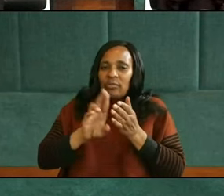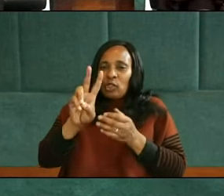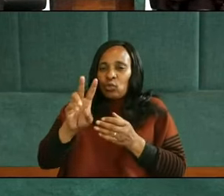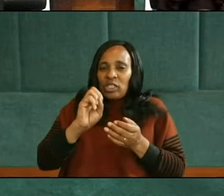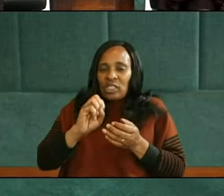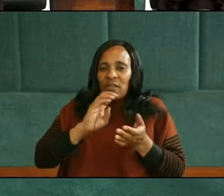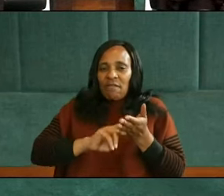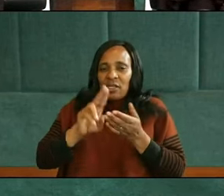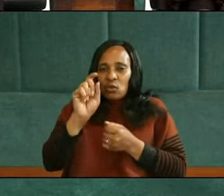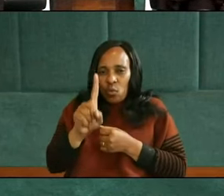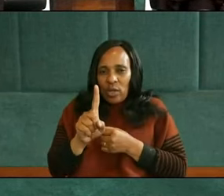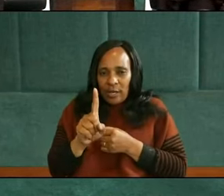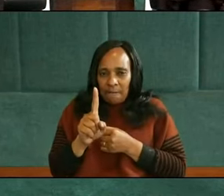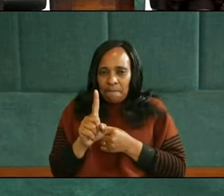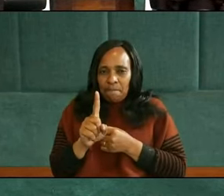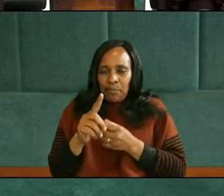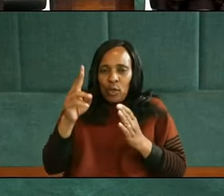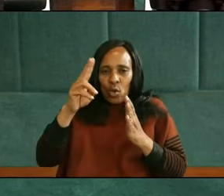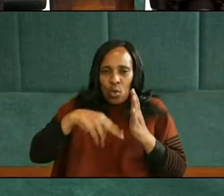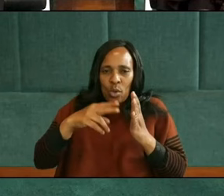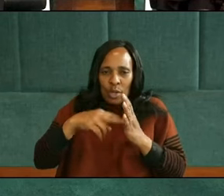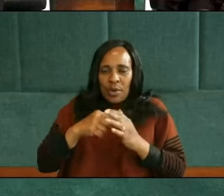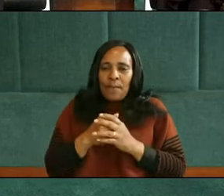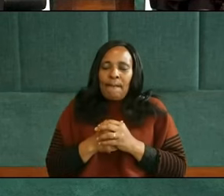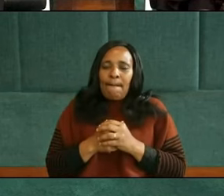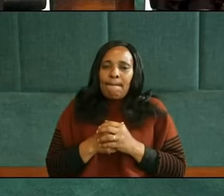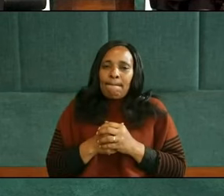If someone has it, they can read it.